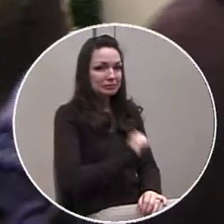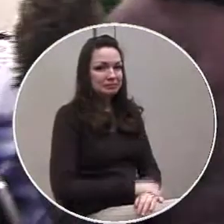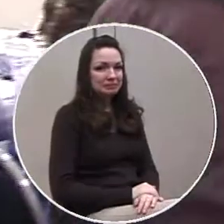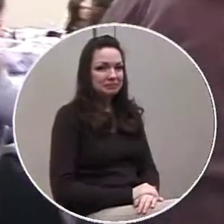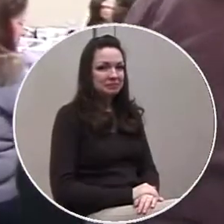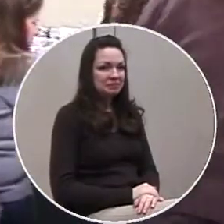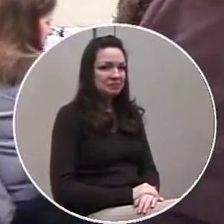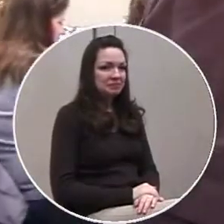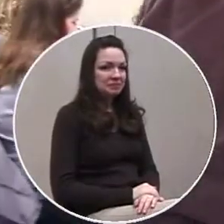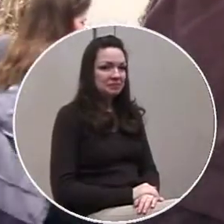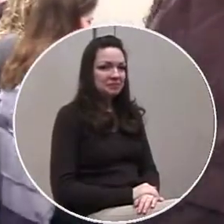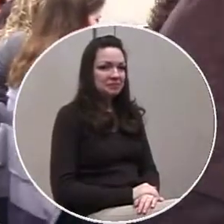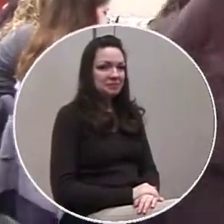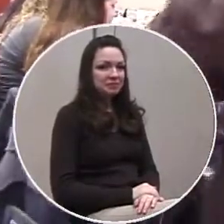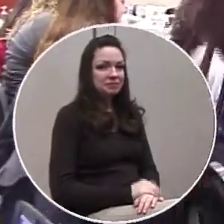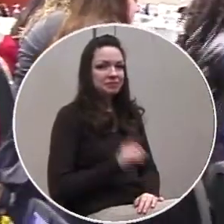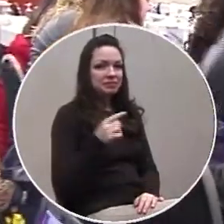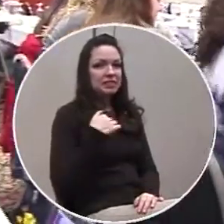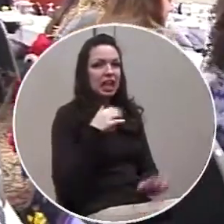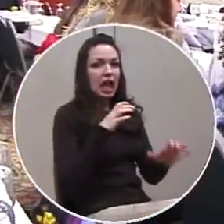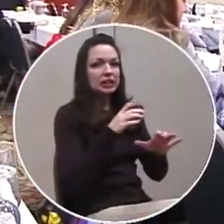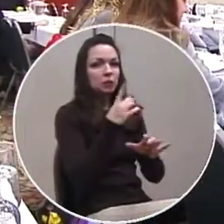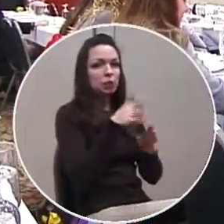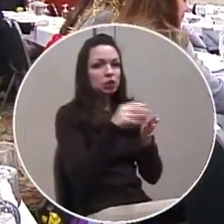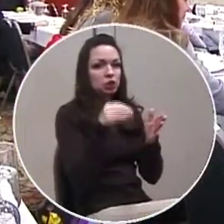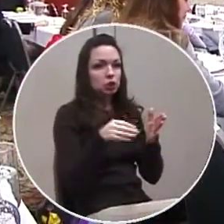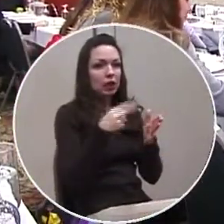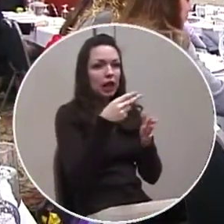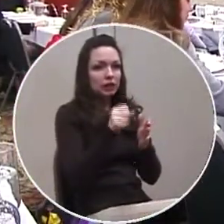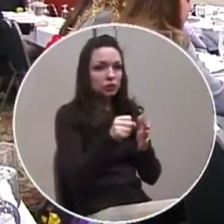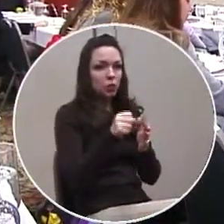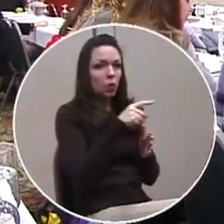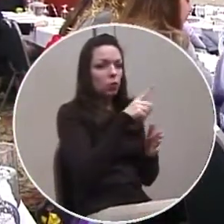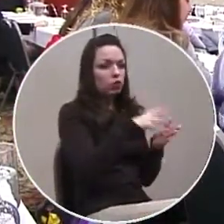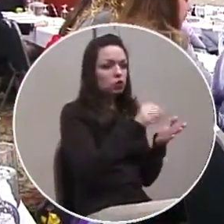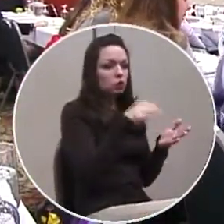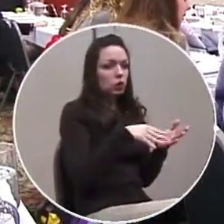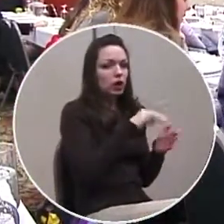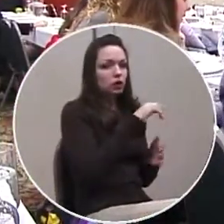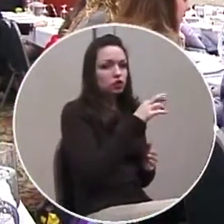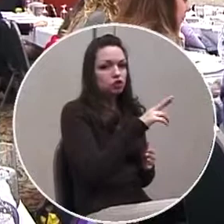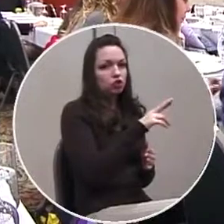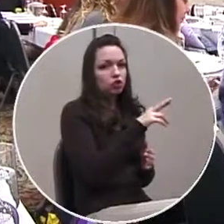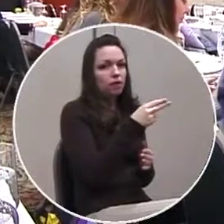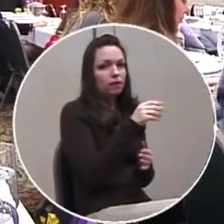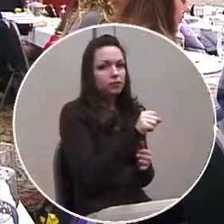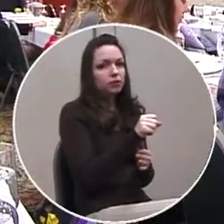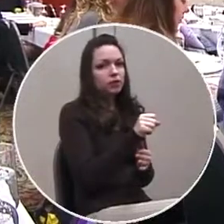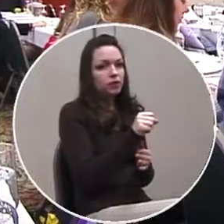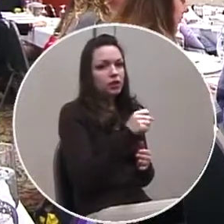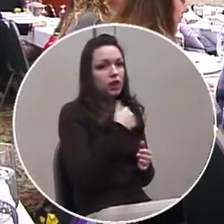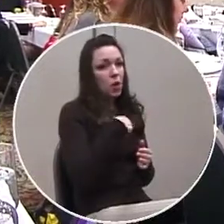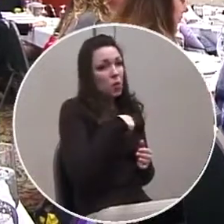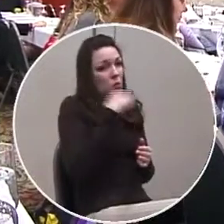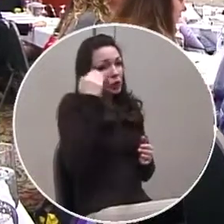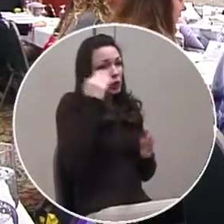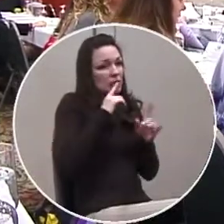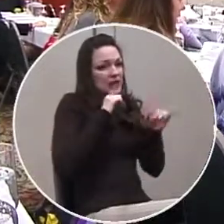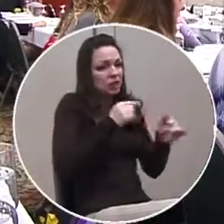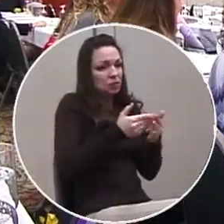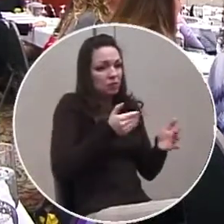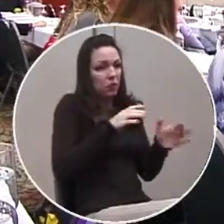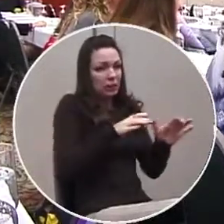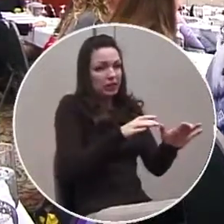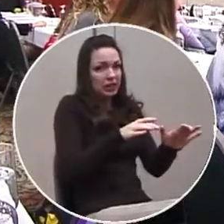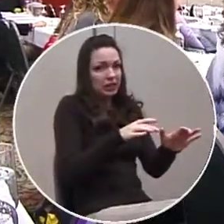Yes? We did it. I did it on one student at the high school and one student at our junior high. And we knew the answer before we did it. And so